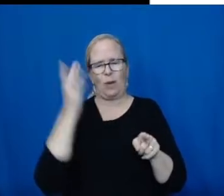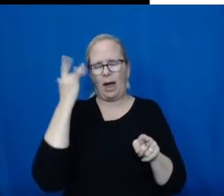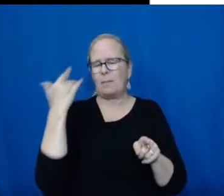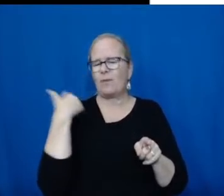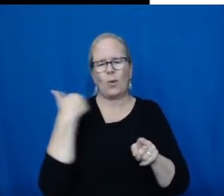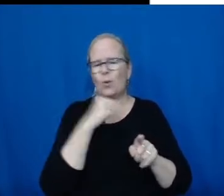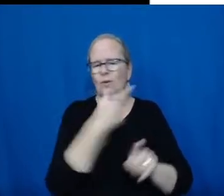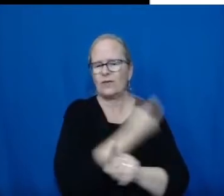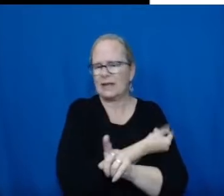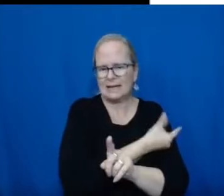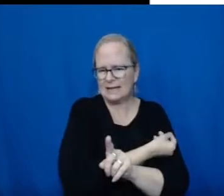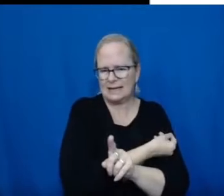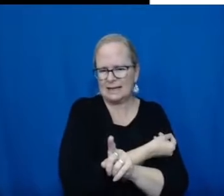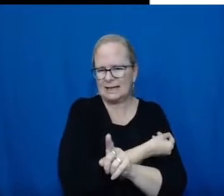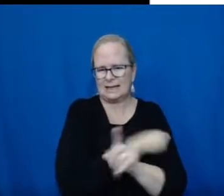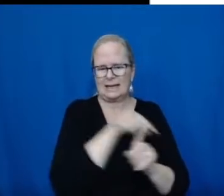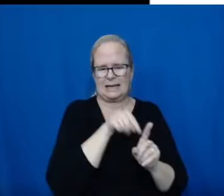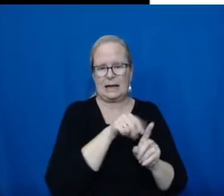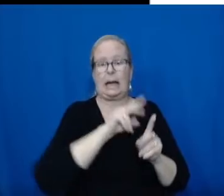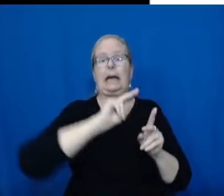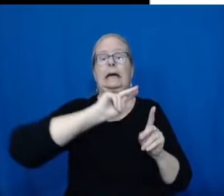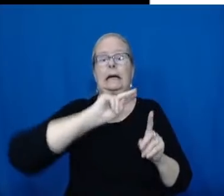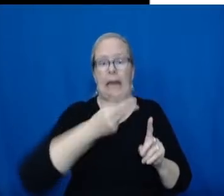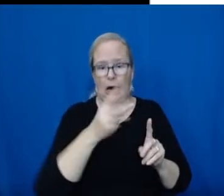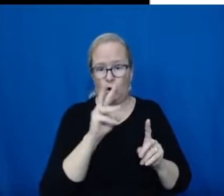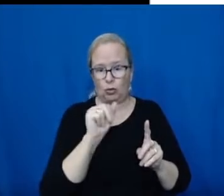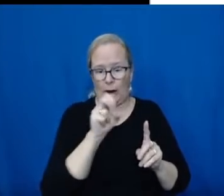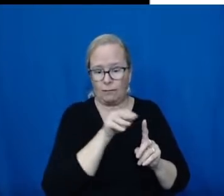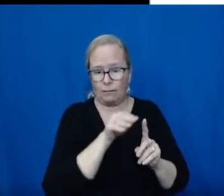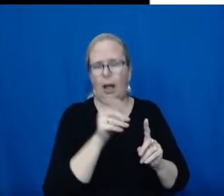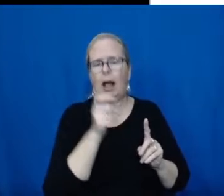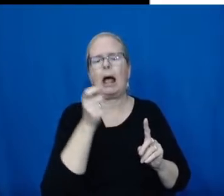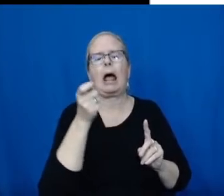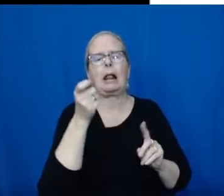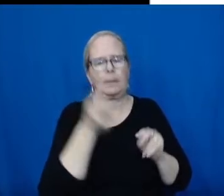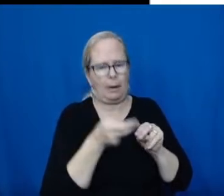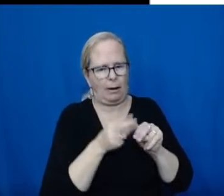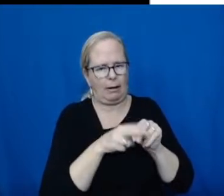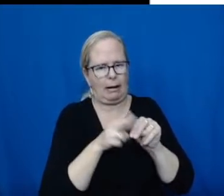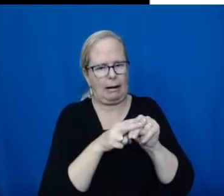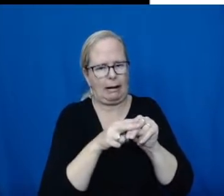break. And in the third wave, we reached R value of